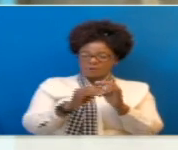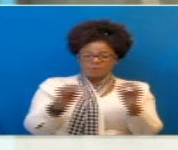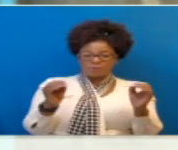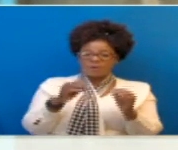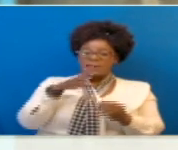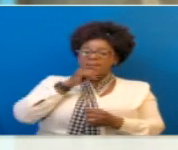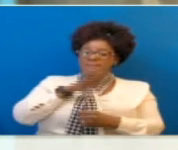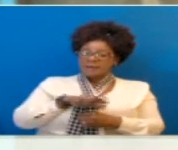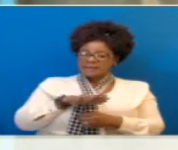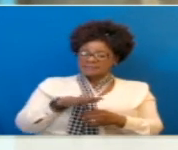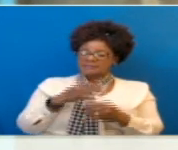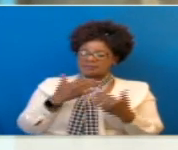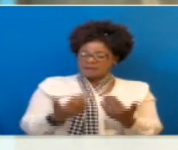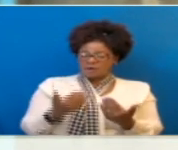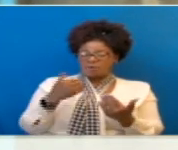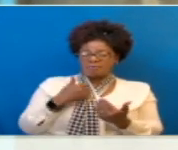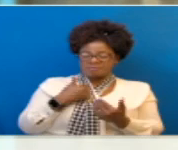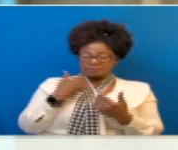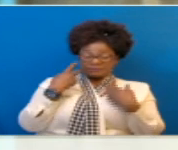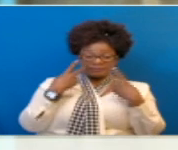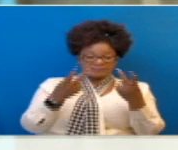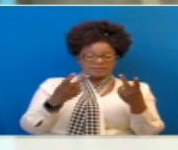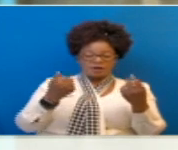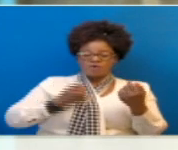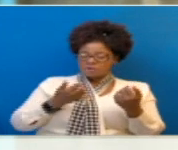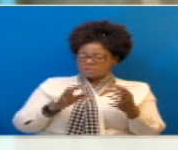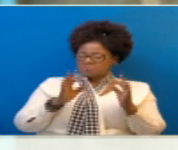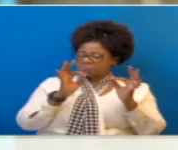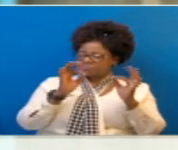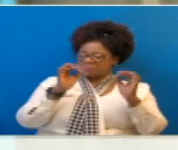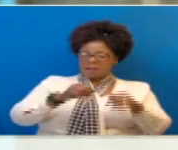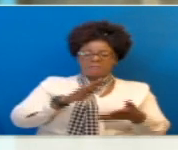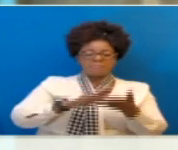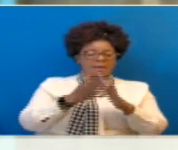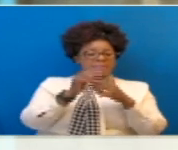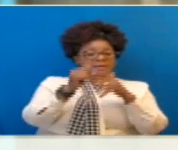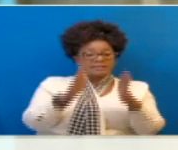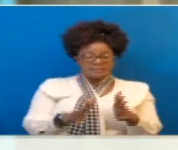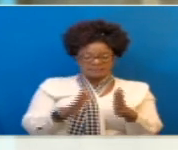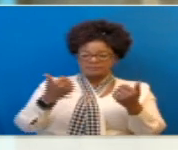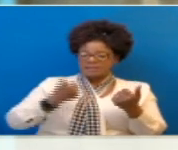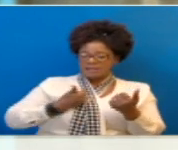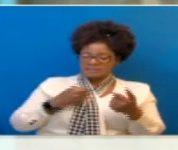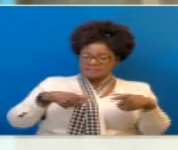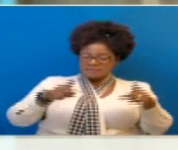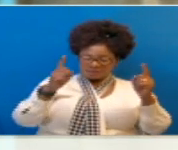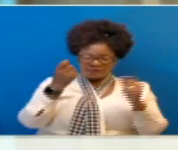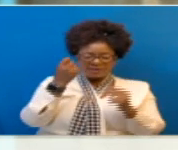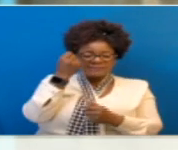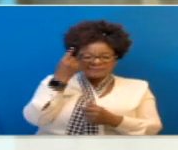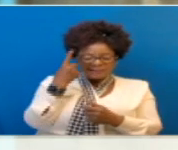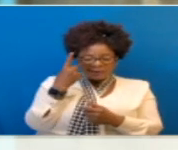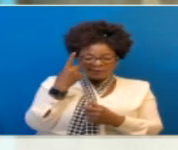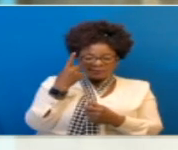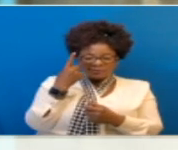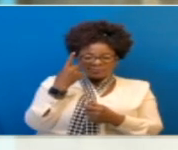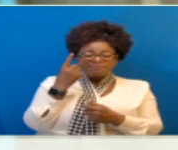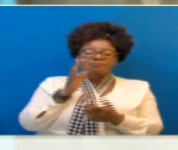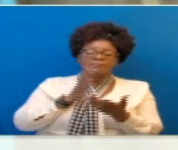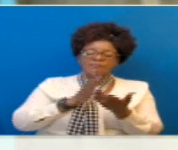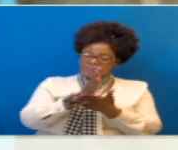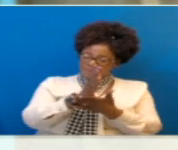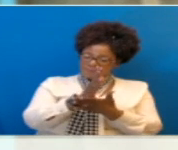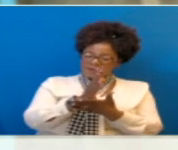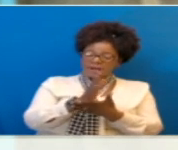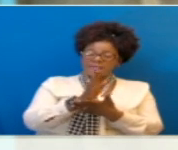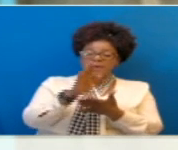parents are seeing their daughters are smart and capable of becoming leaders, and the girls themselves understand their worth, their rights, and